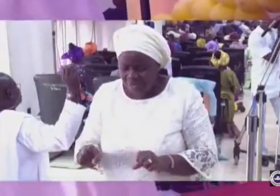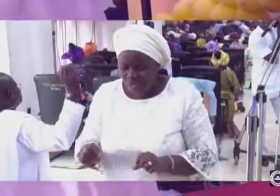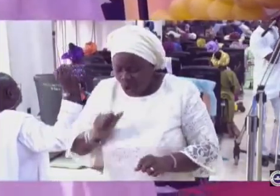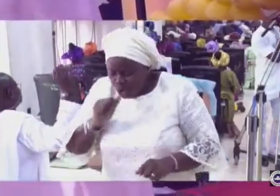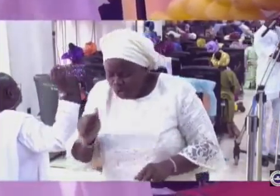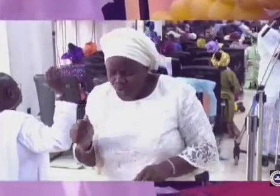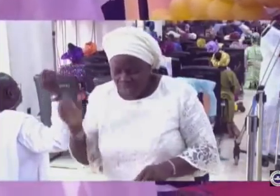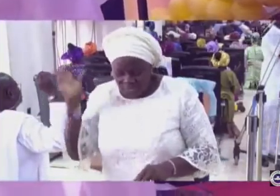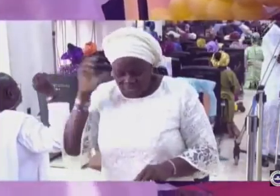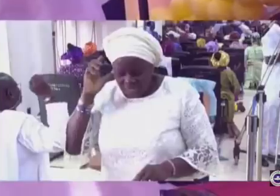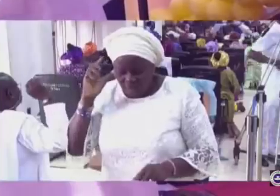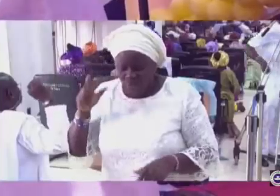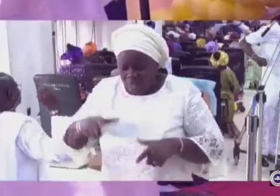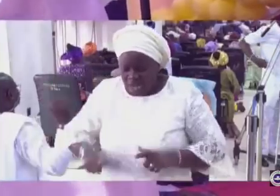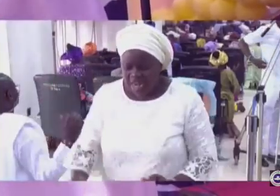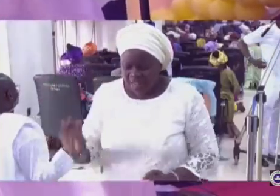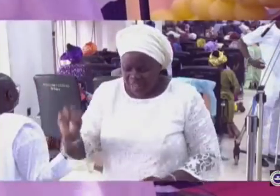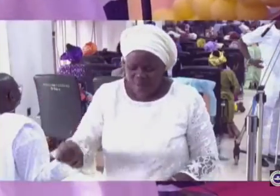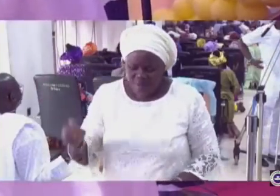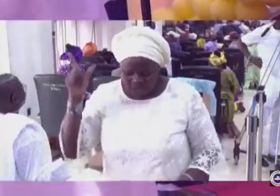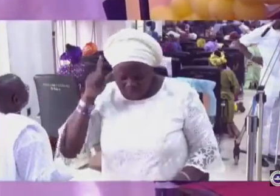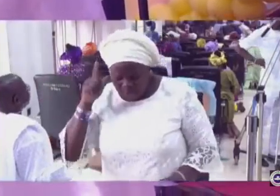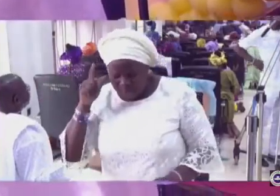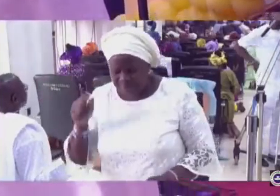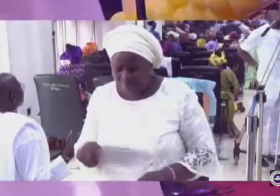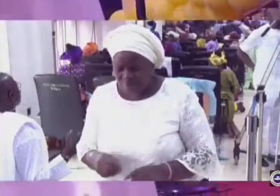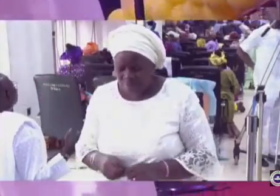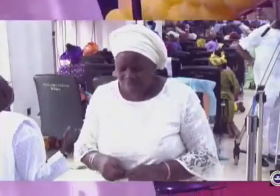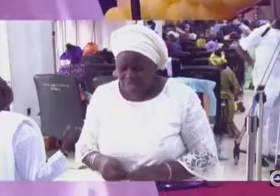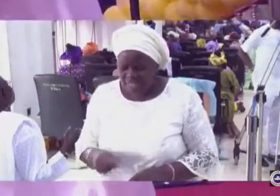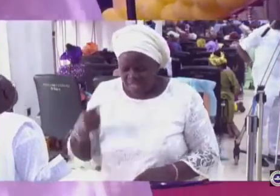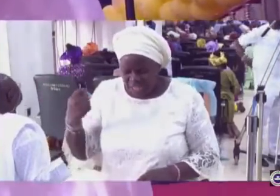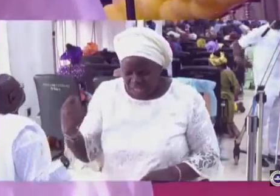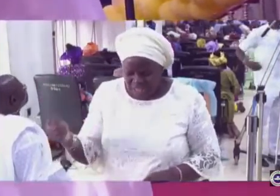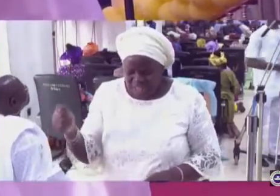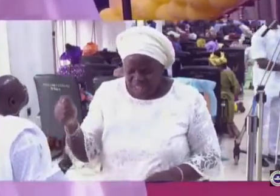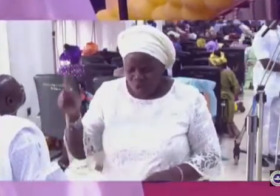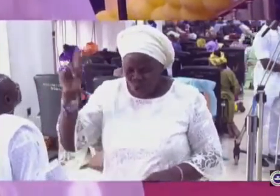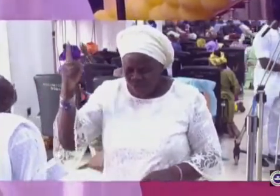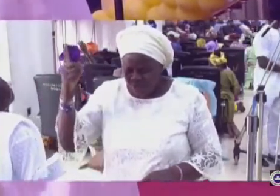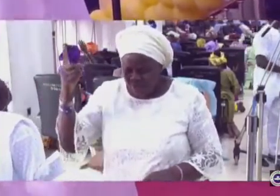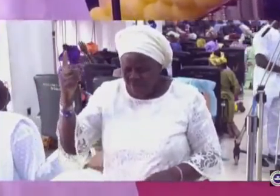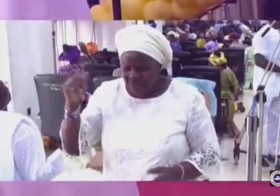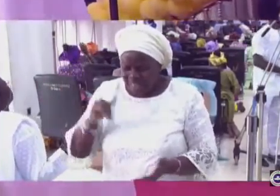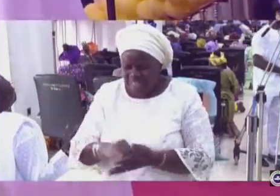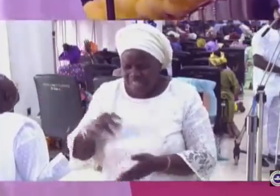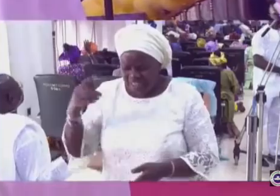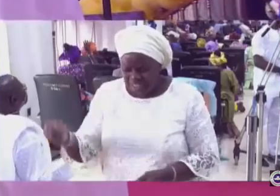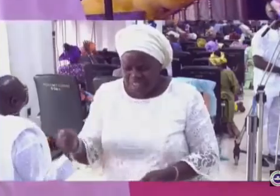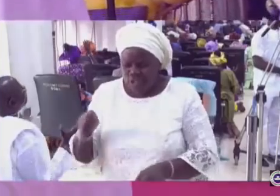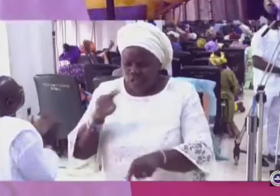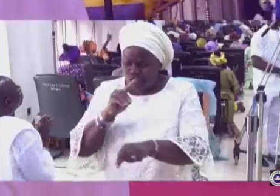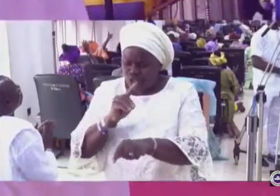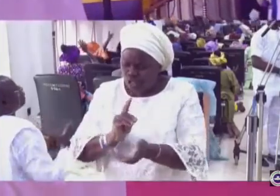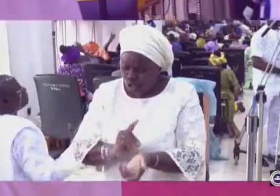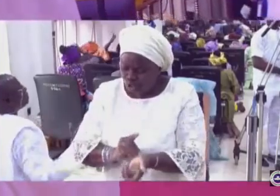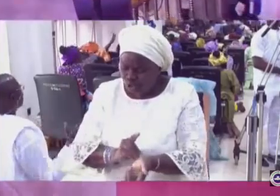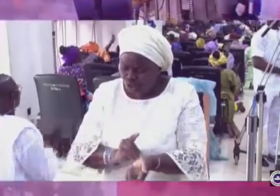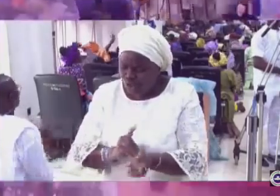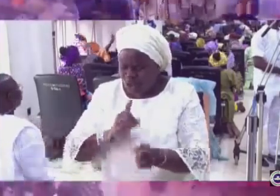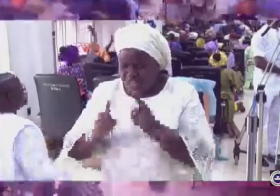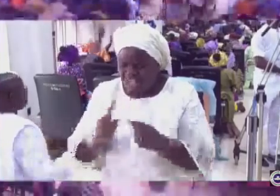Those that the doctor said there's nothing more they can do for them, please, Lord, today, reverse the